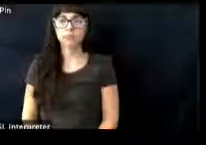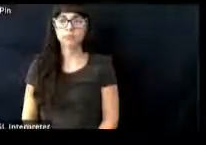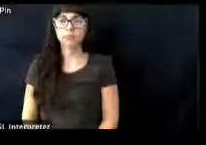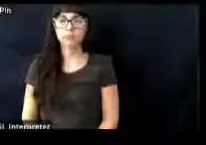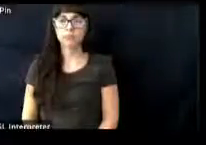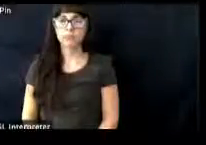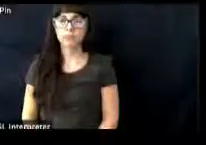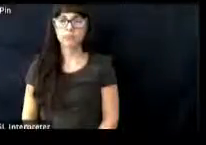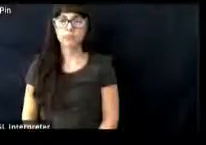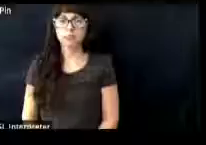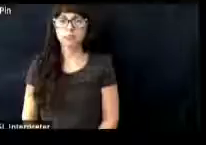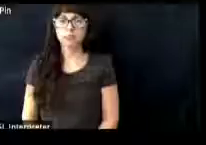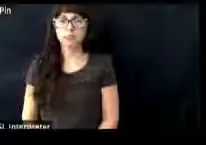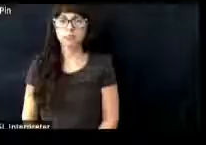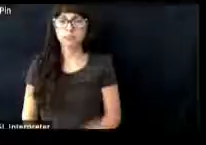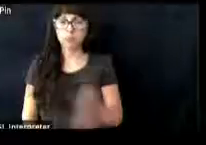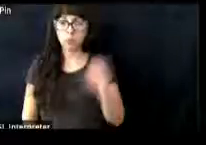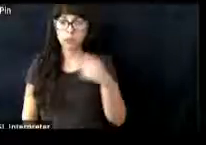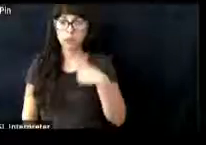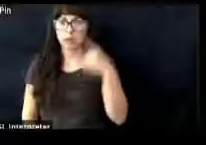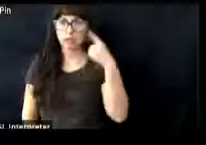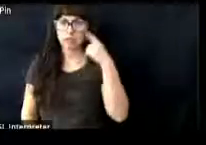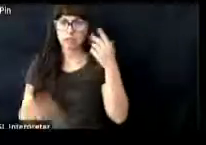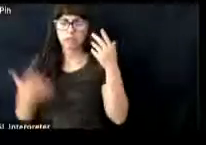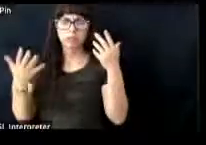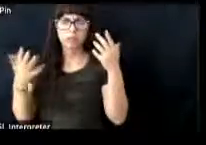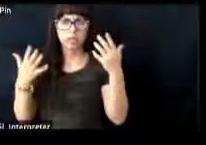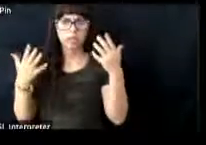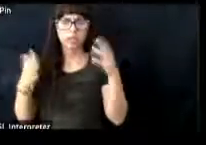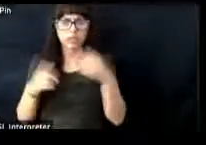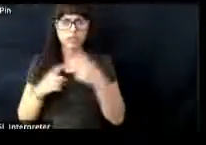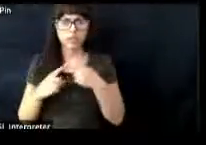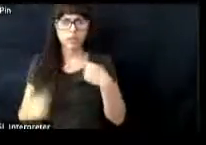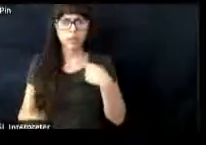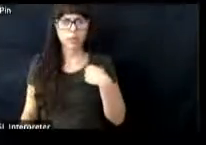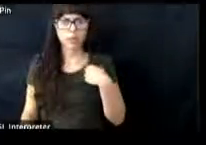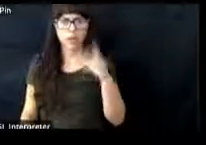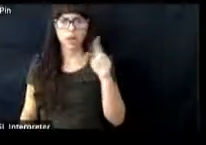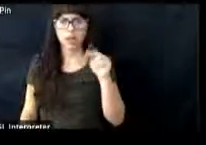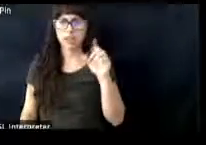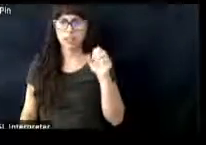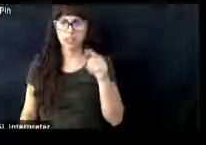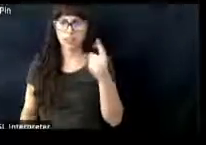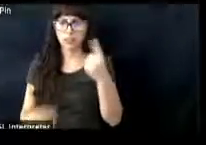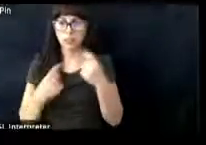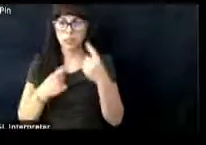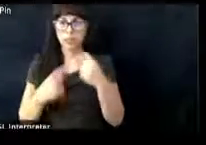Okay, I think that might be all I have, unless you have questions.